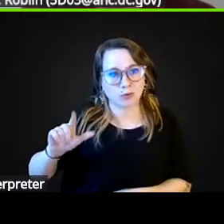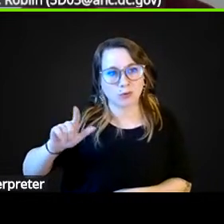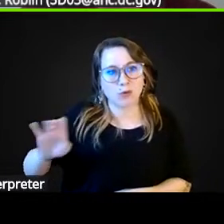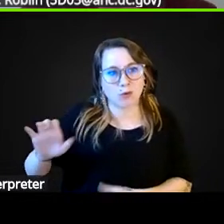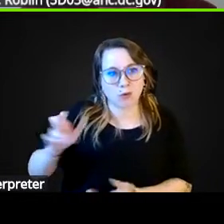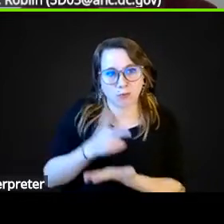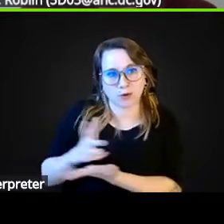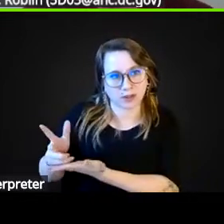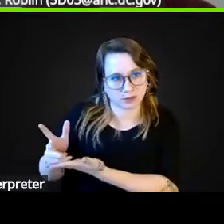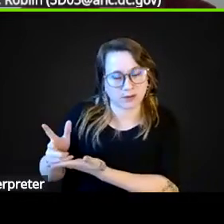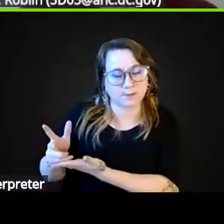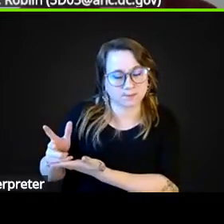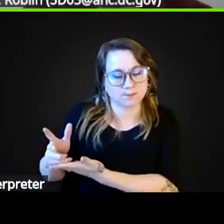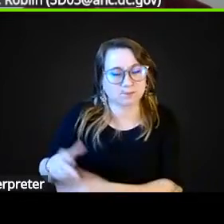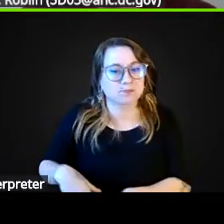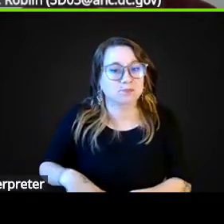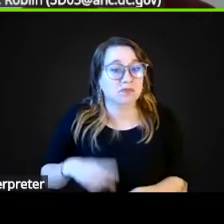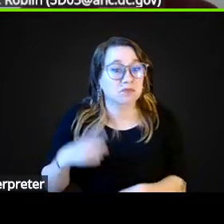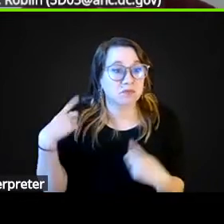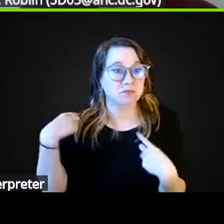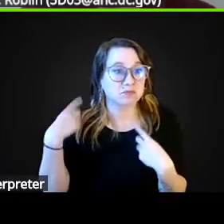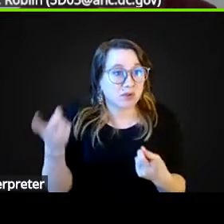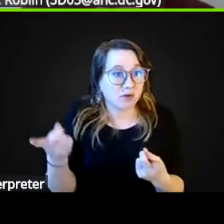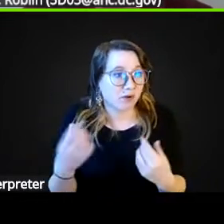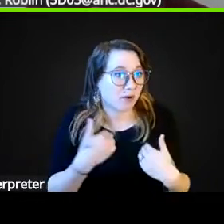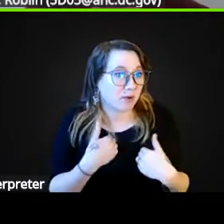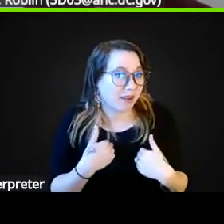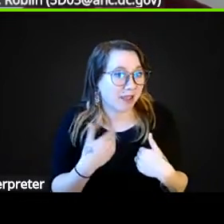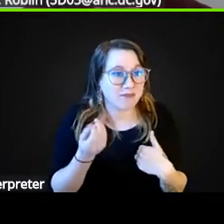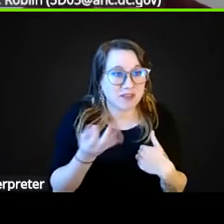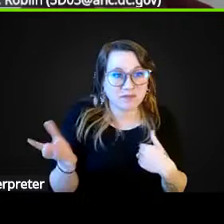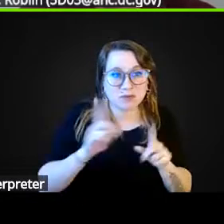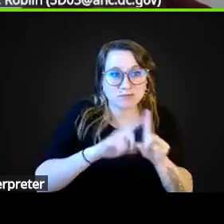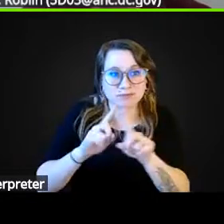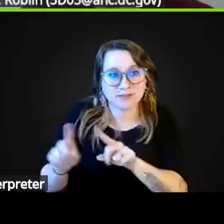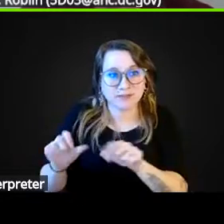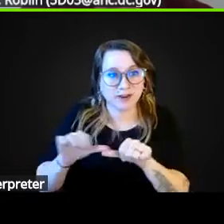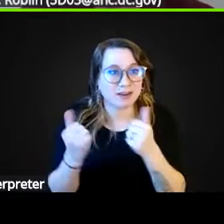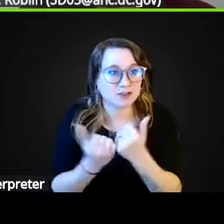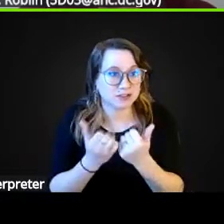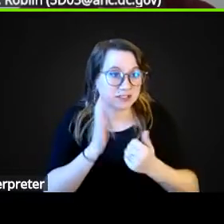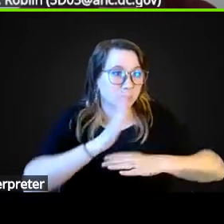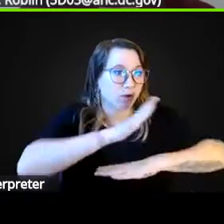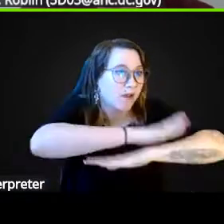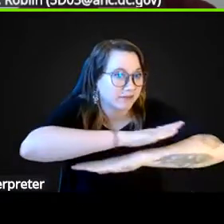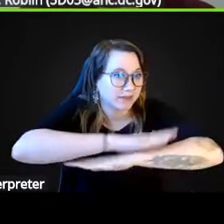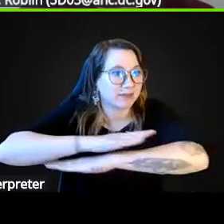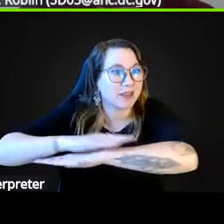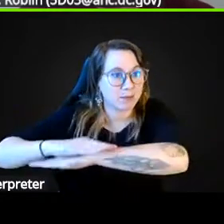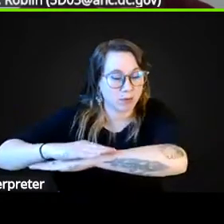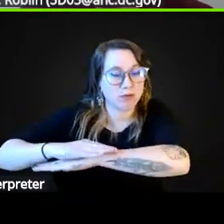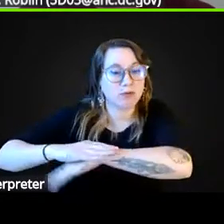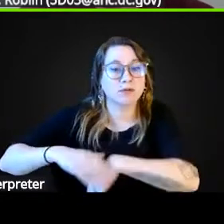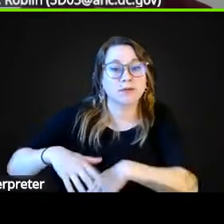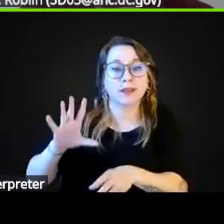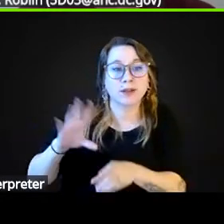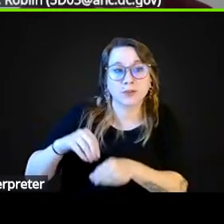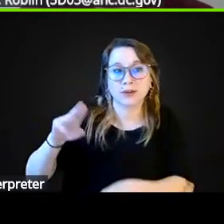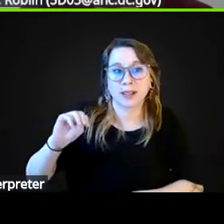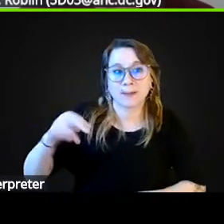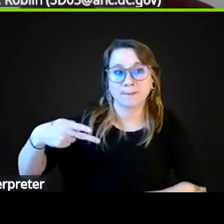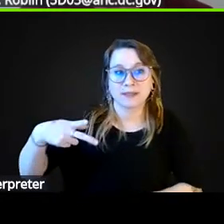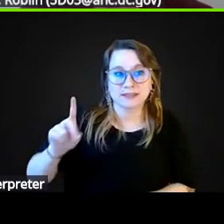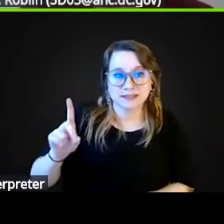lot. So, so far we have a handful of agencies that are tabling, including MPD, the Department